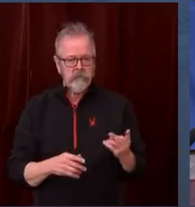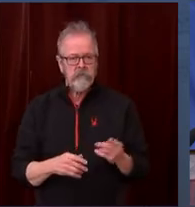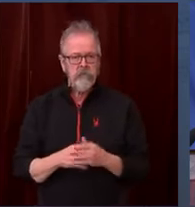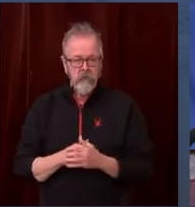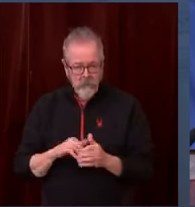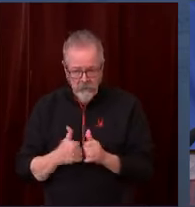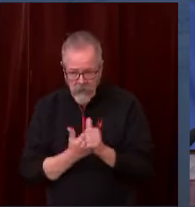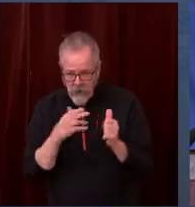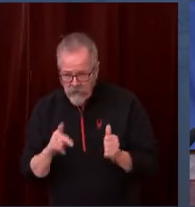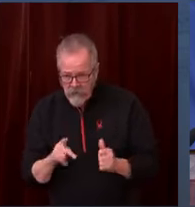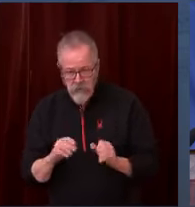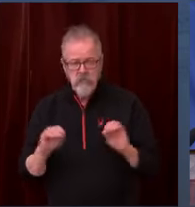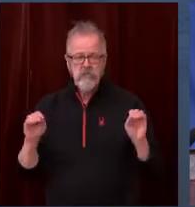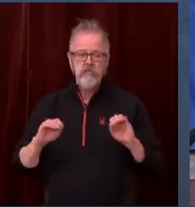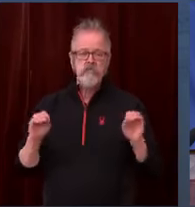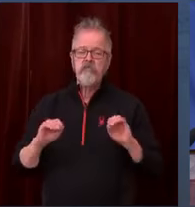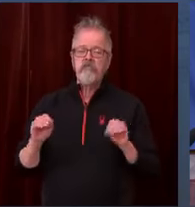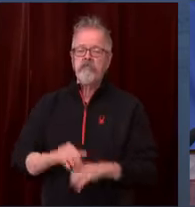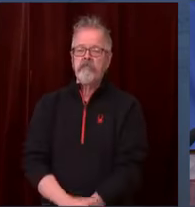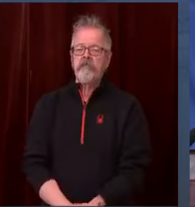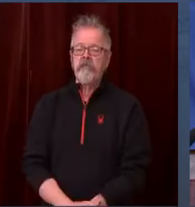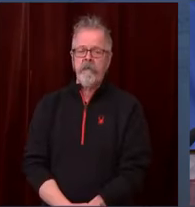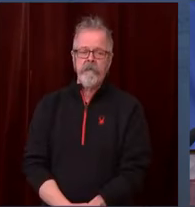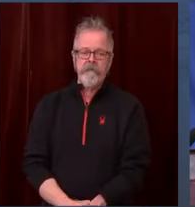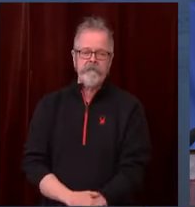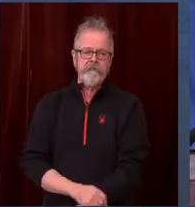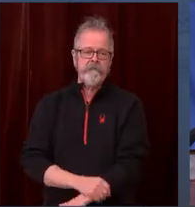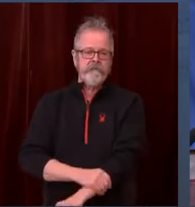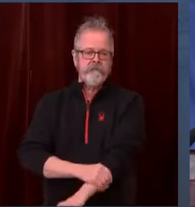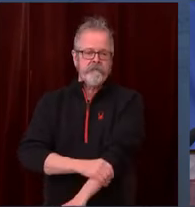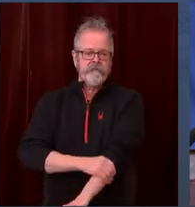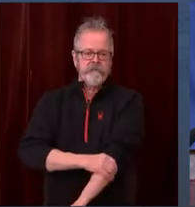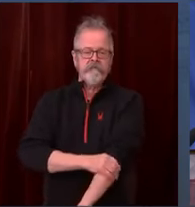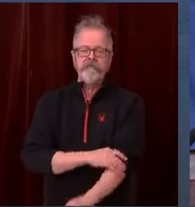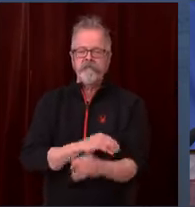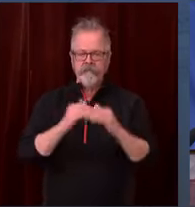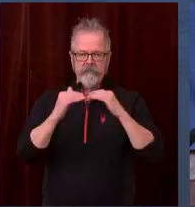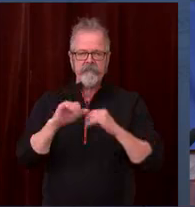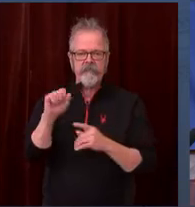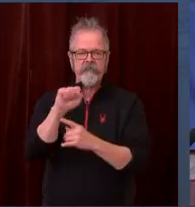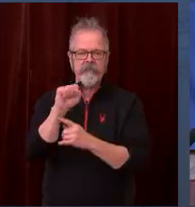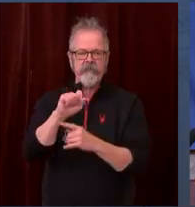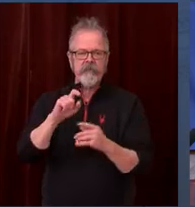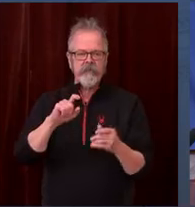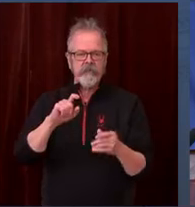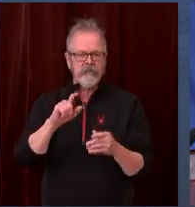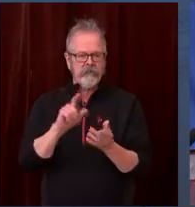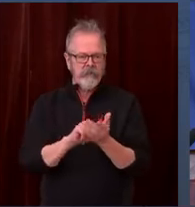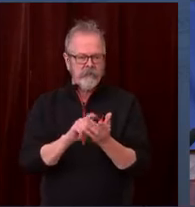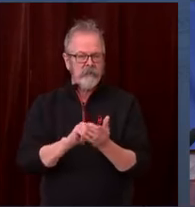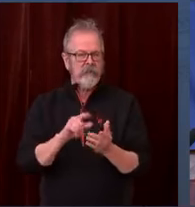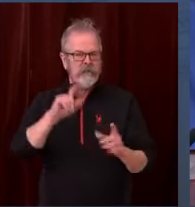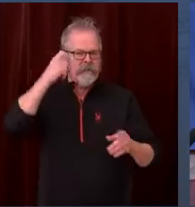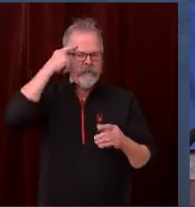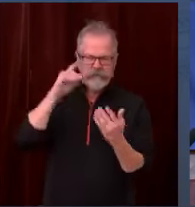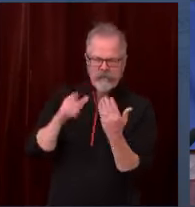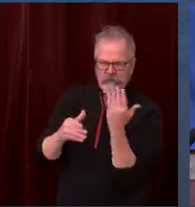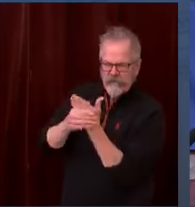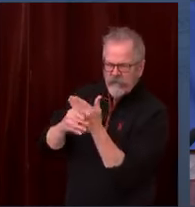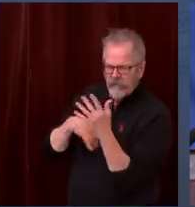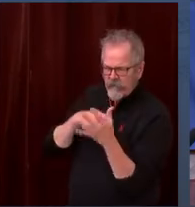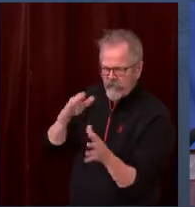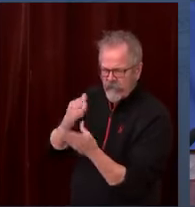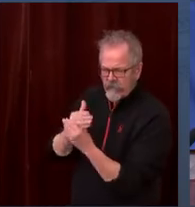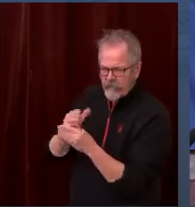Next question comes from Joe with the Seattle Times. I may, let me just add something to Rachel's second